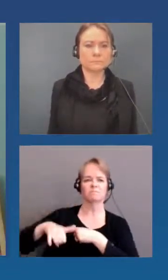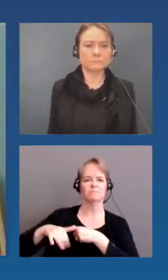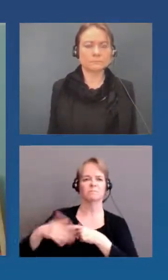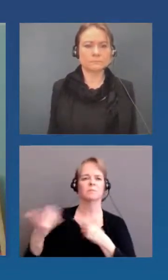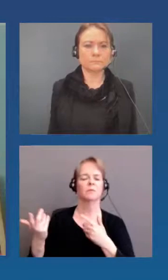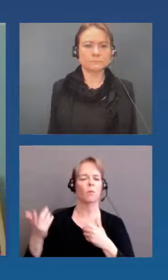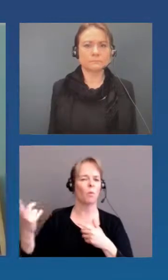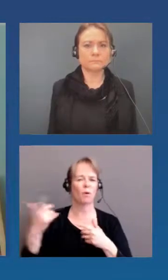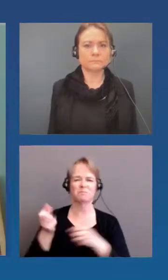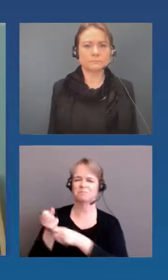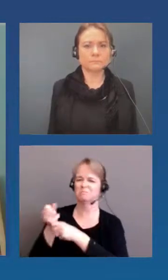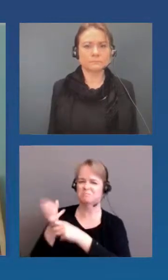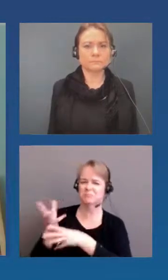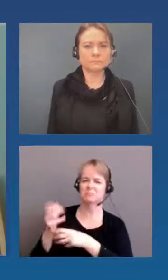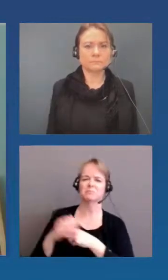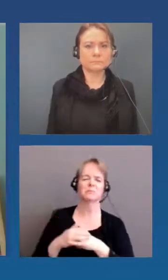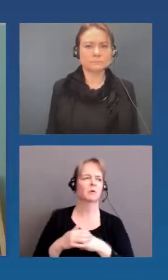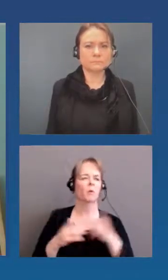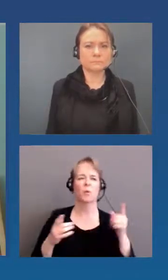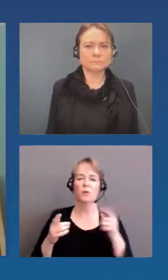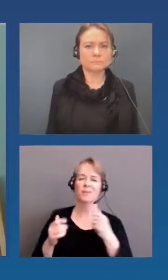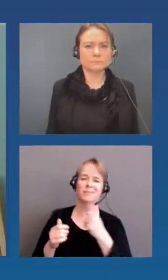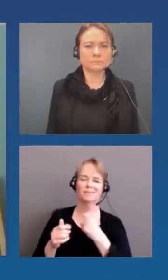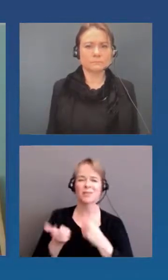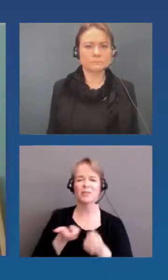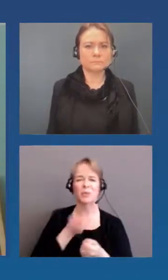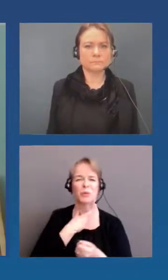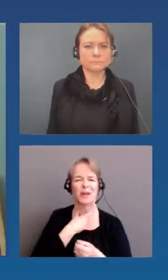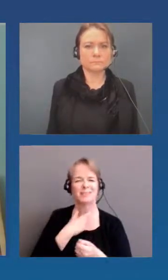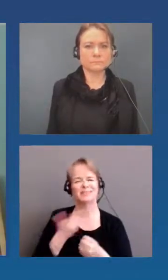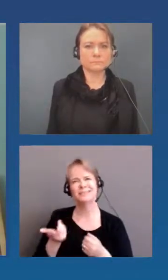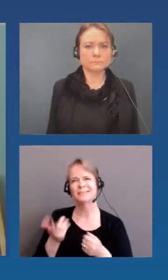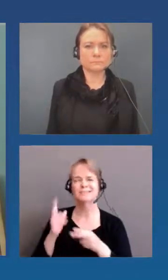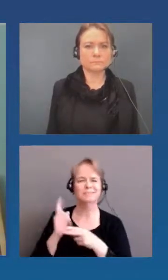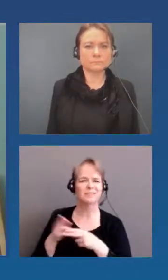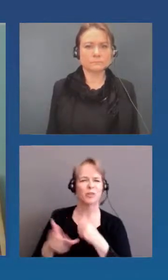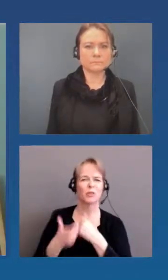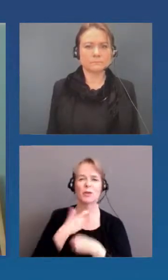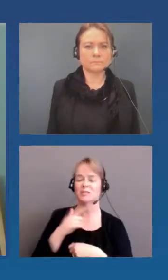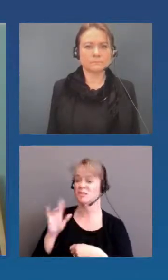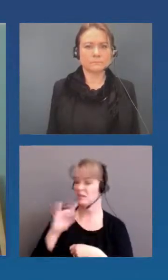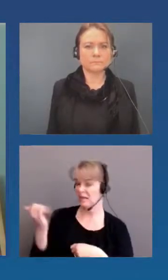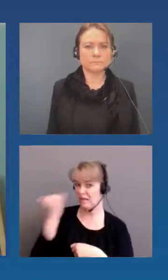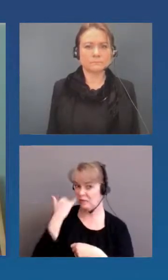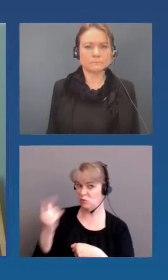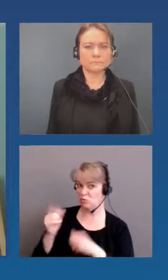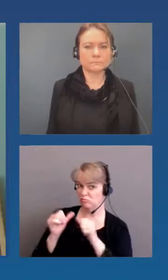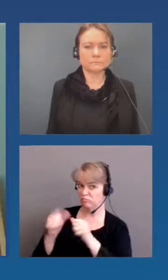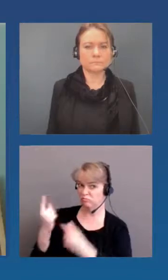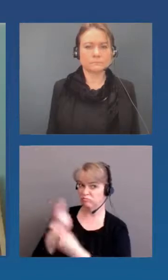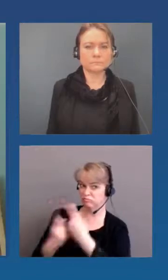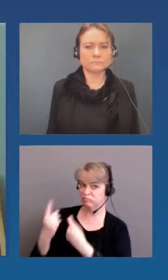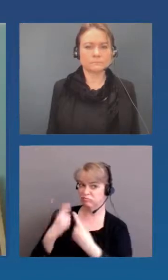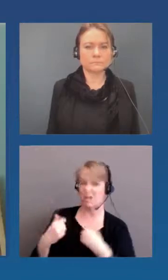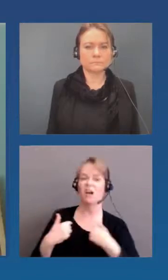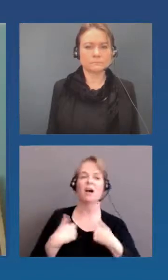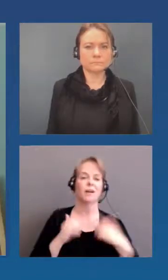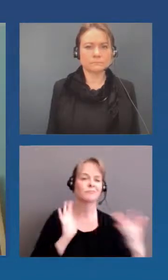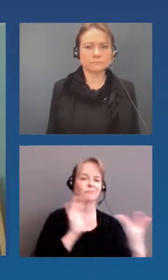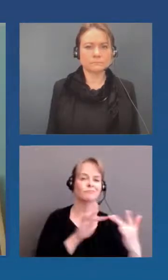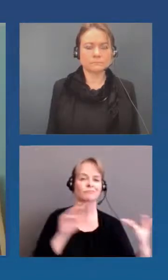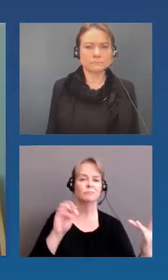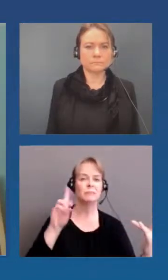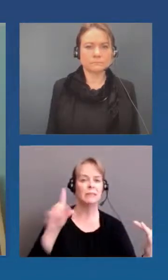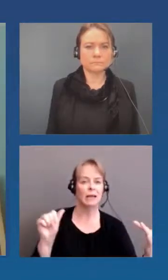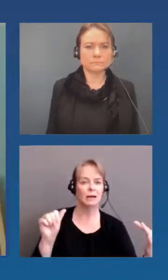people have threatened. I'm not sure this is a threat, but people have threatened, if they continue to ask them questions, that they're going to go to the media about